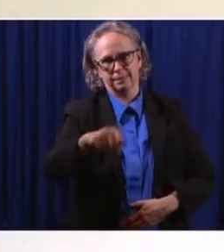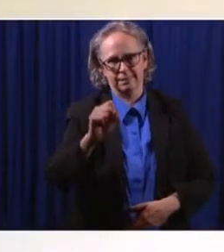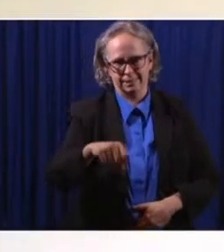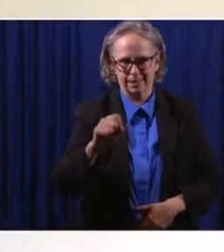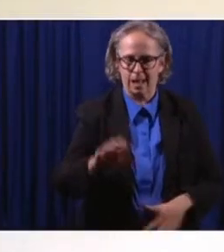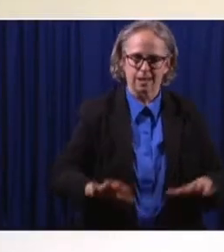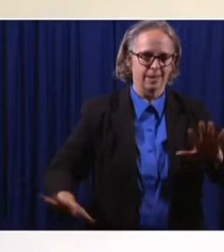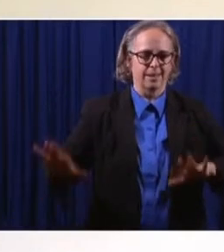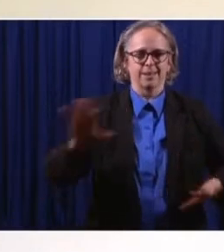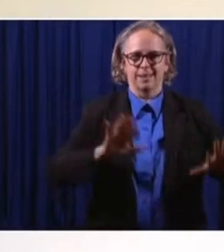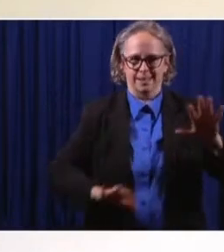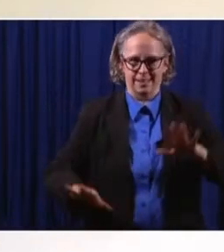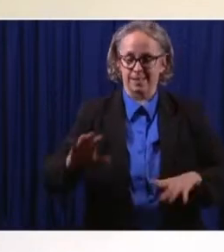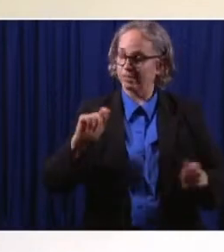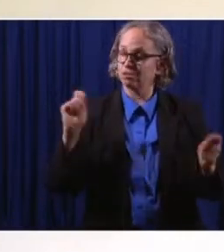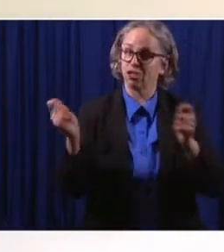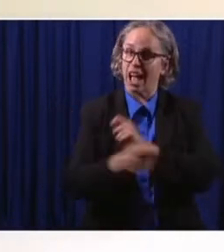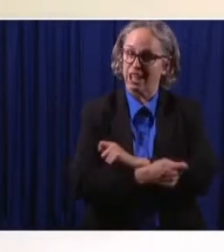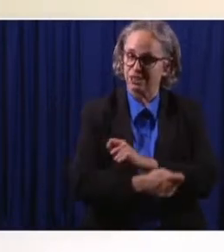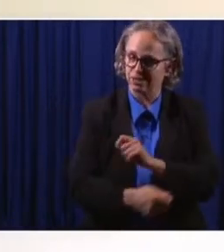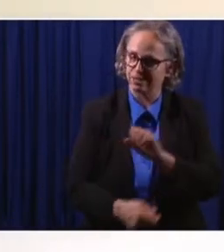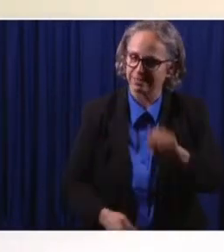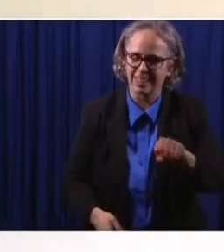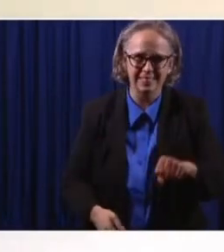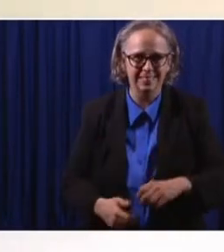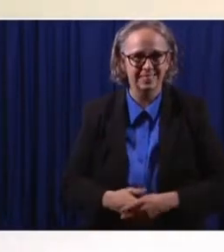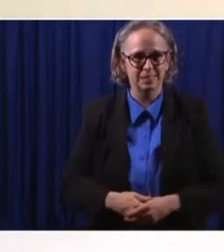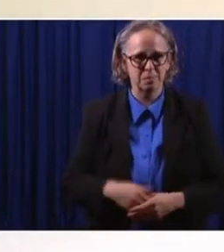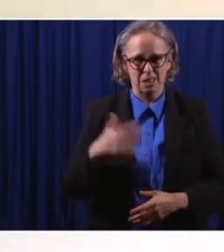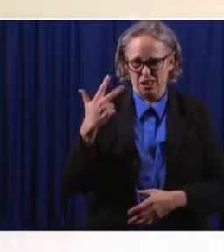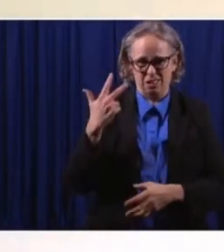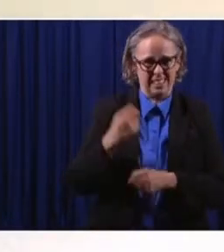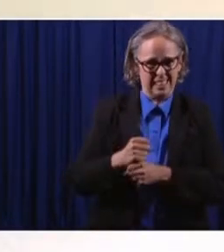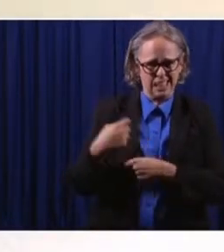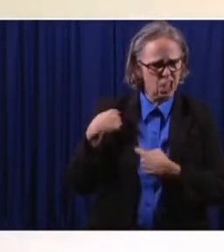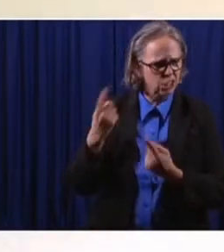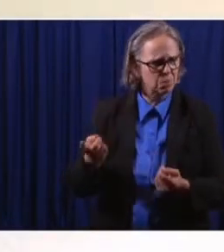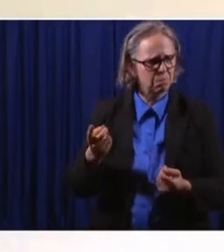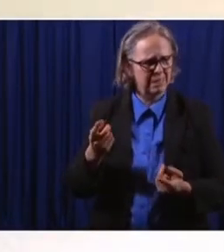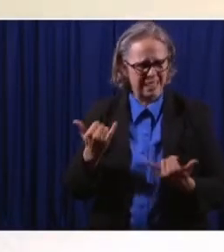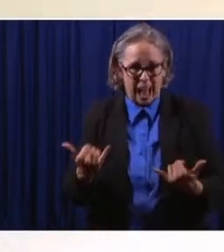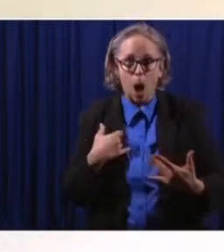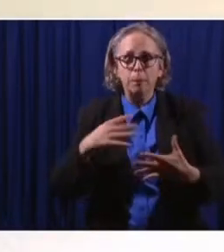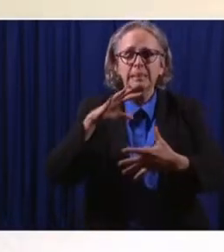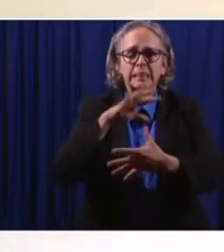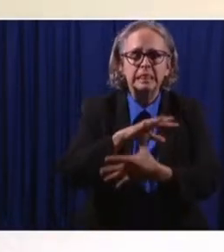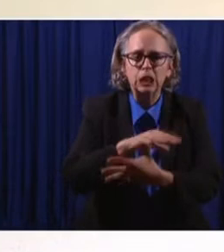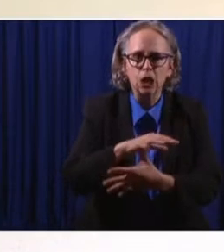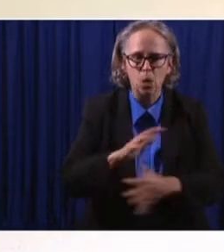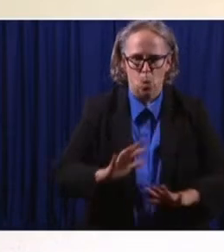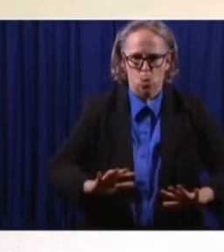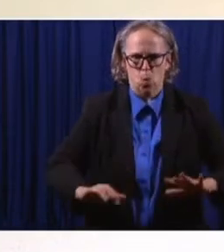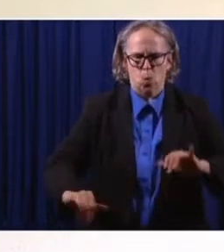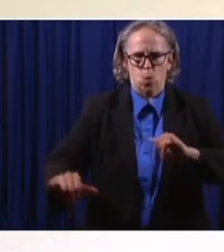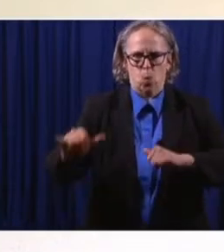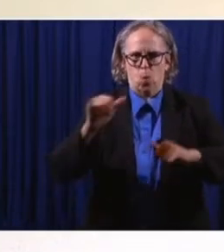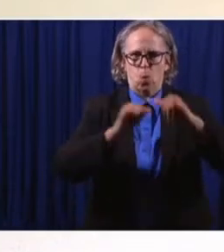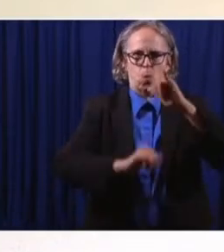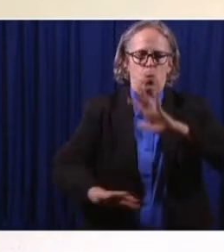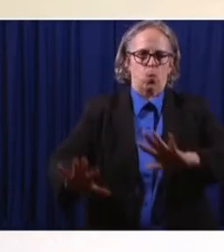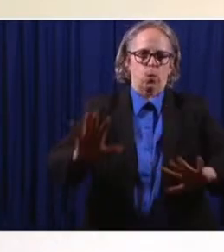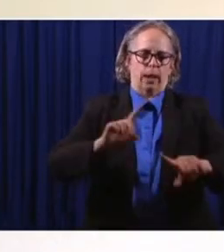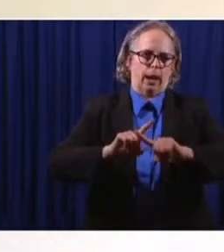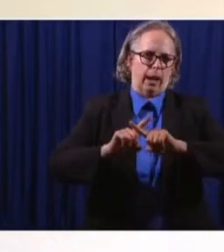change from my previous 3 years at BGSU. It's definitely, with the de-densification of our campus, there's a lot